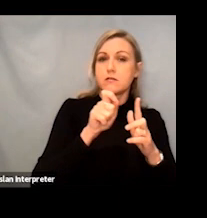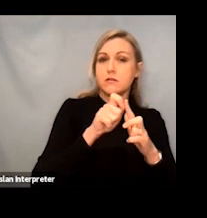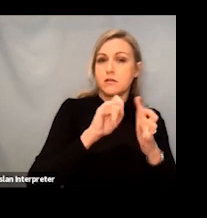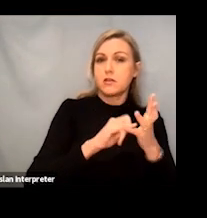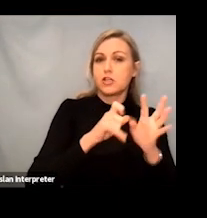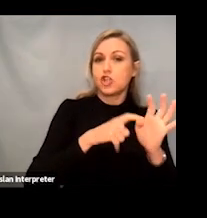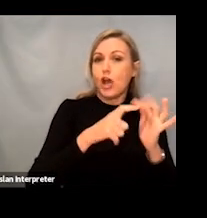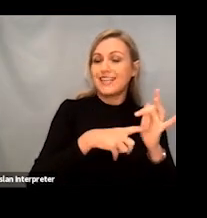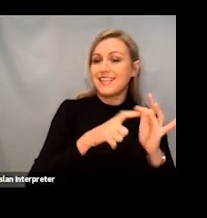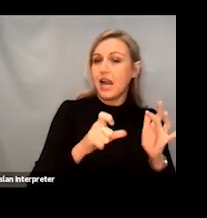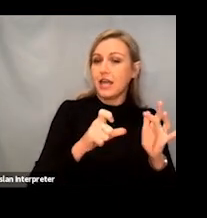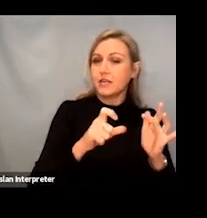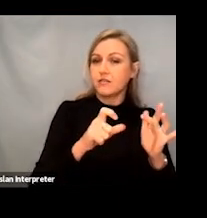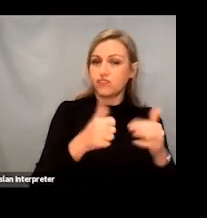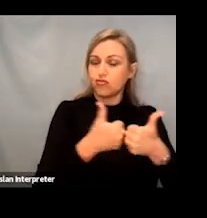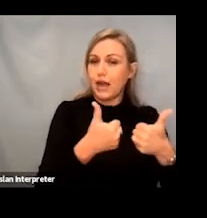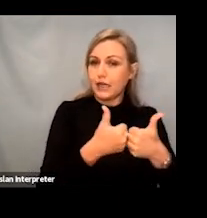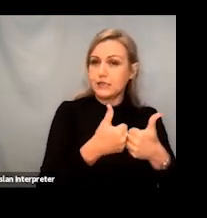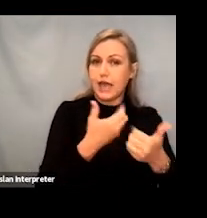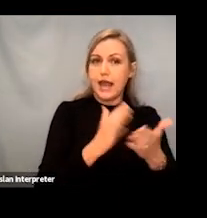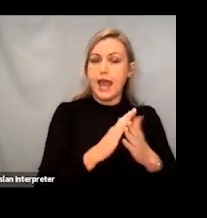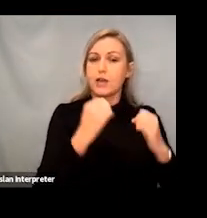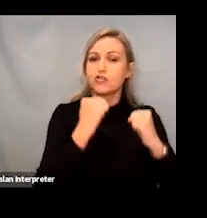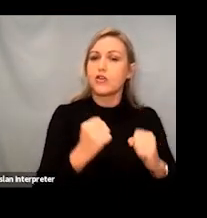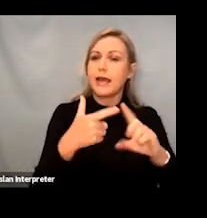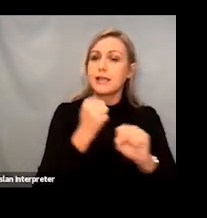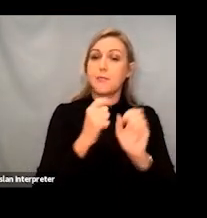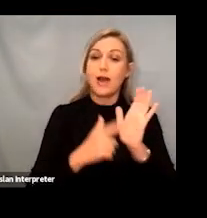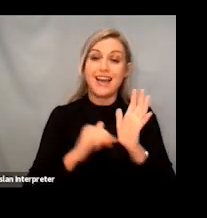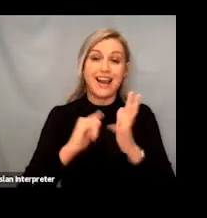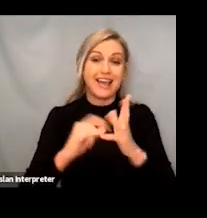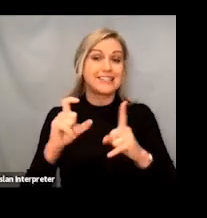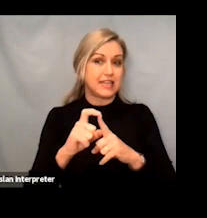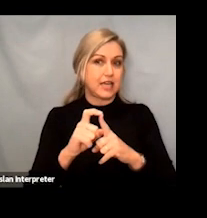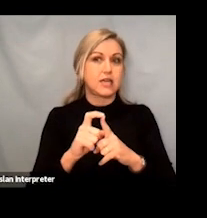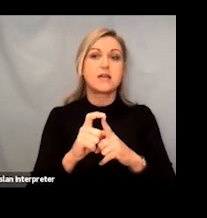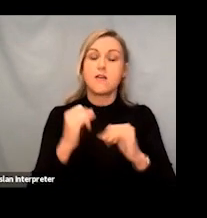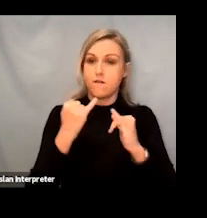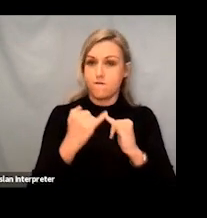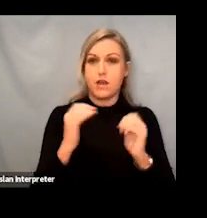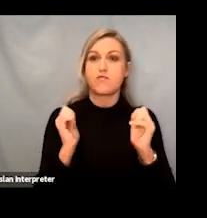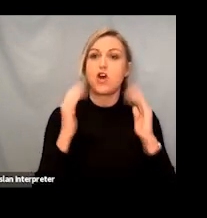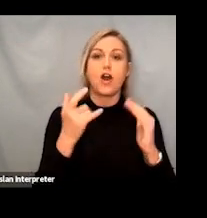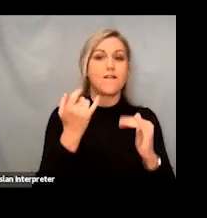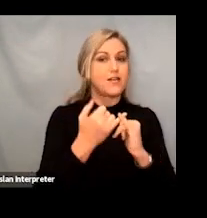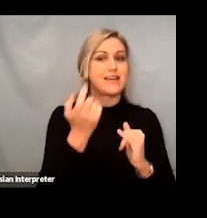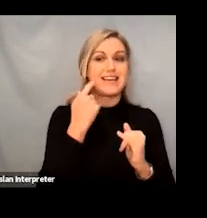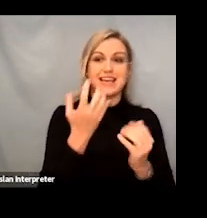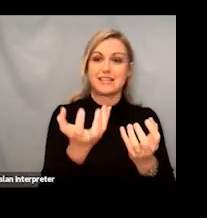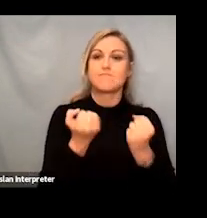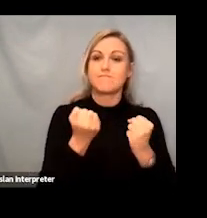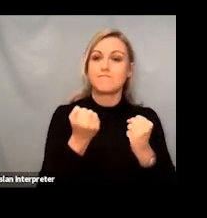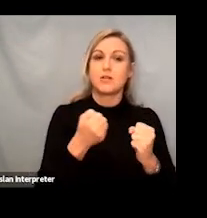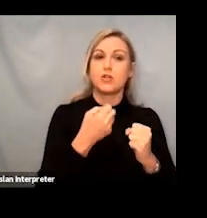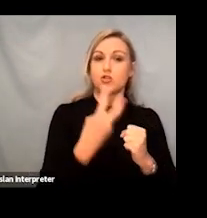compounds and their potency. So, for example, LSD has a very high affinity for the serotonin 2A receptor and is